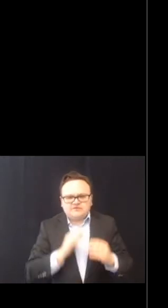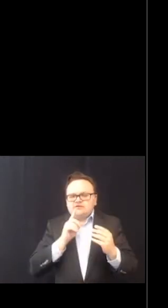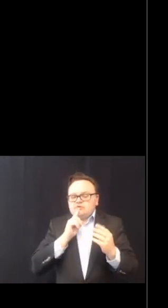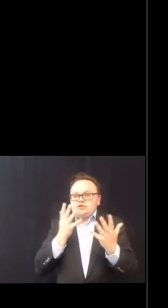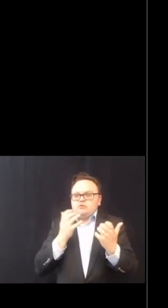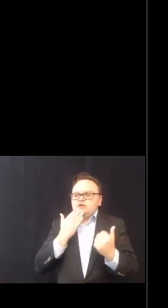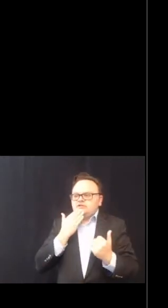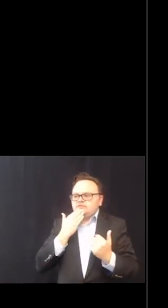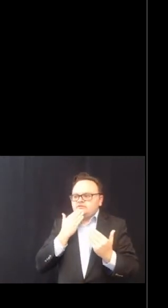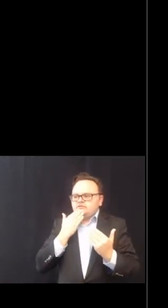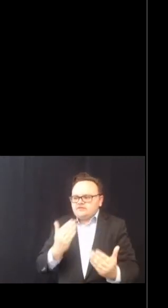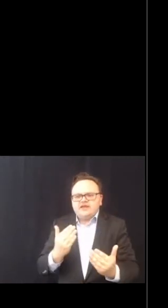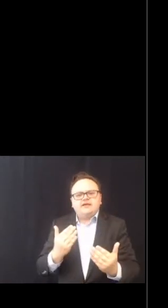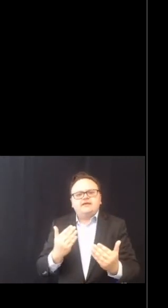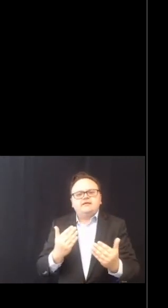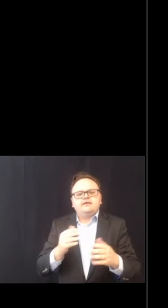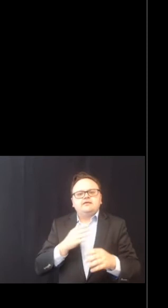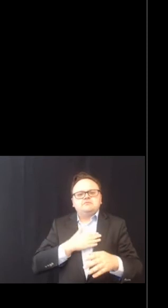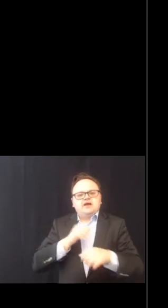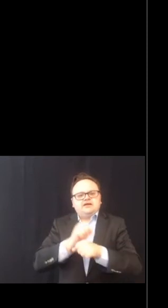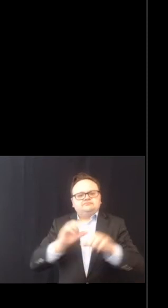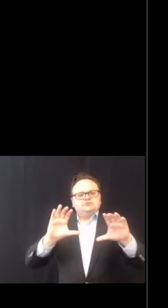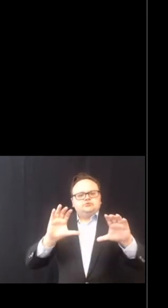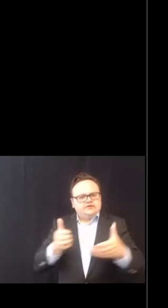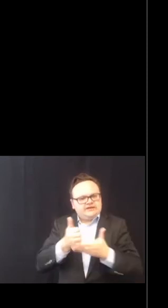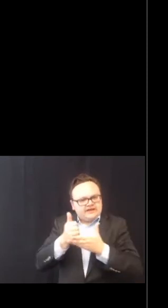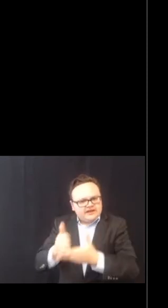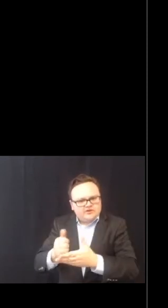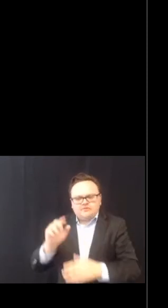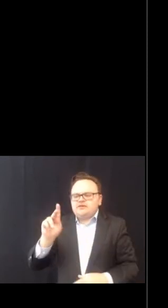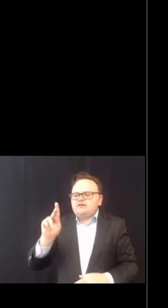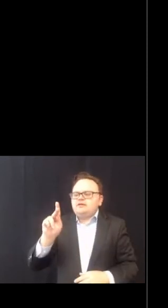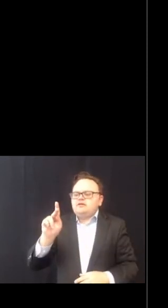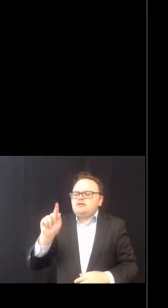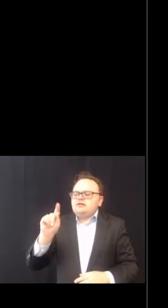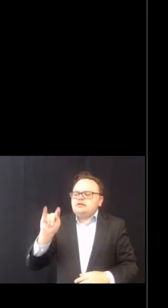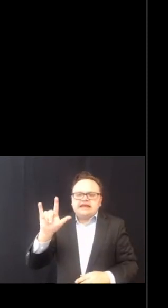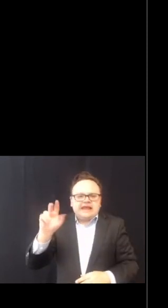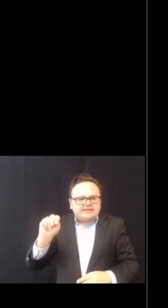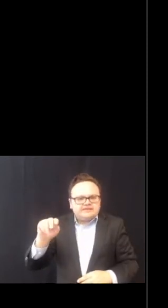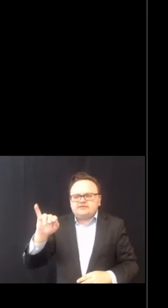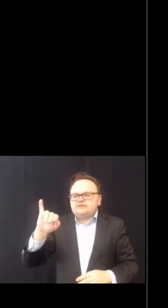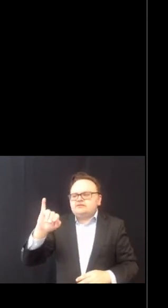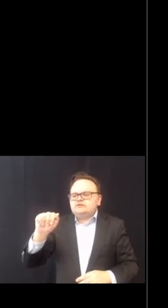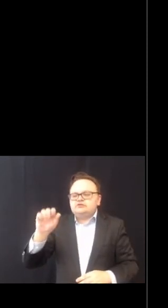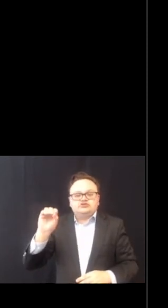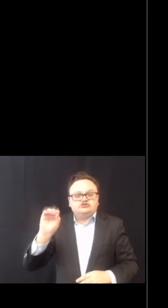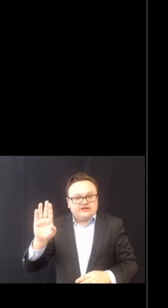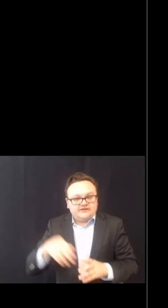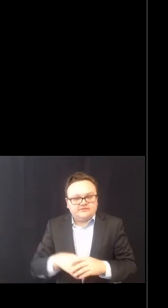a great job coaching Jacob and Caitlin, and just Caitlin and Jacob in general. Both of them have such a